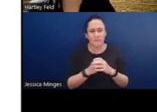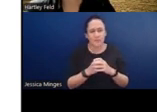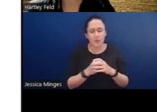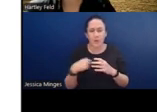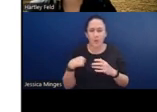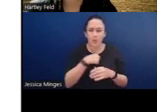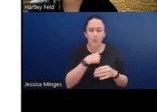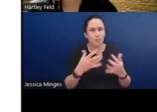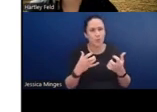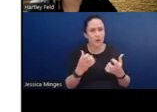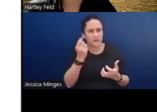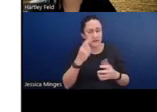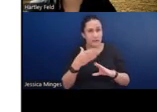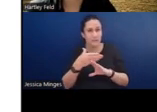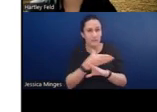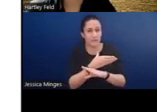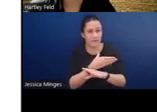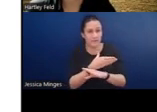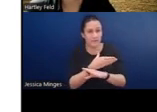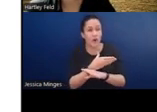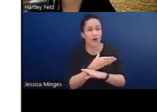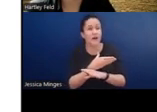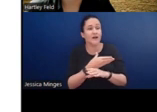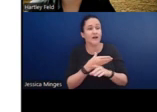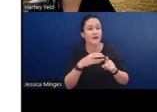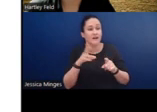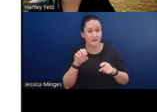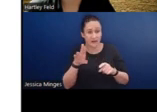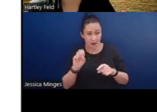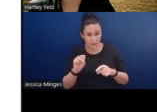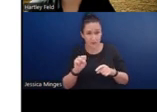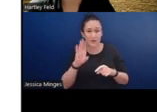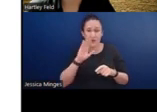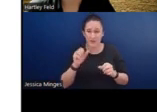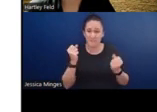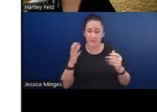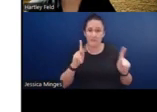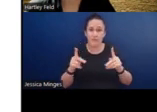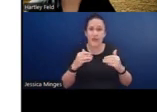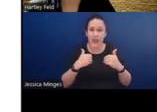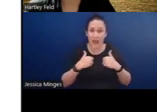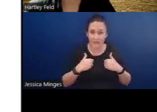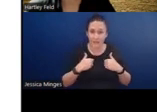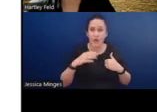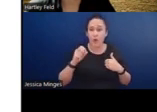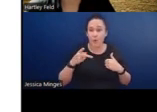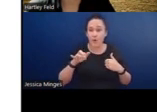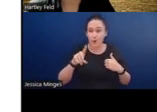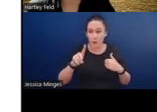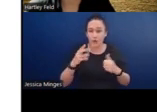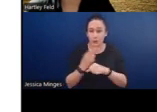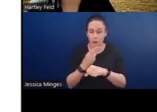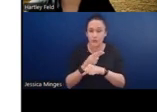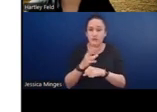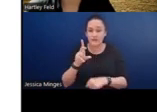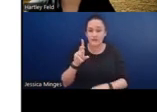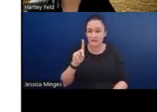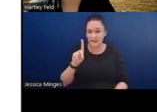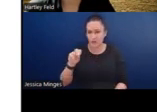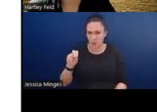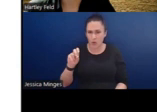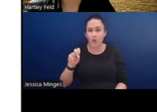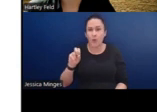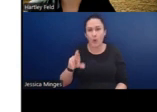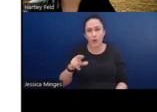understand that before Dobbs, we knew that a lot of people who had opioid use disorder or opioid dependent had